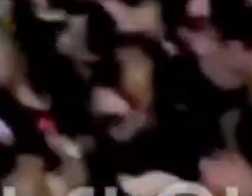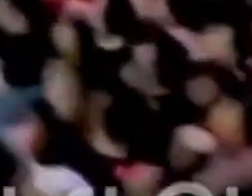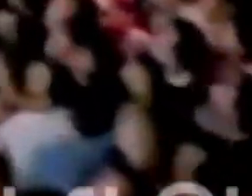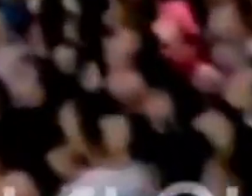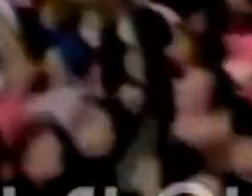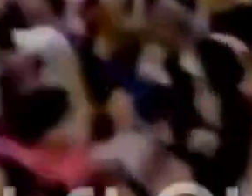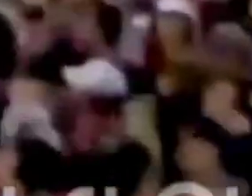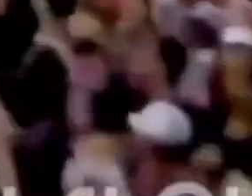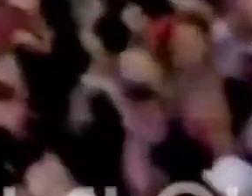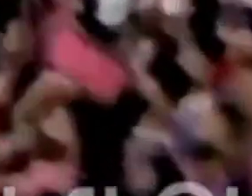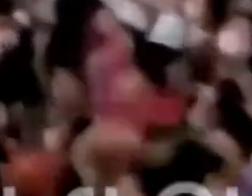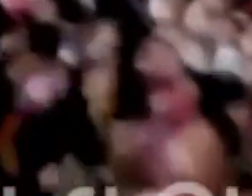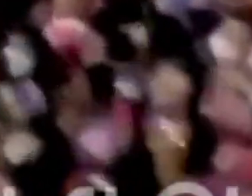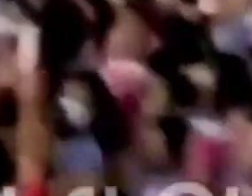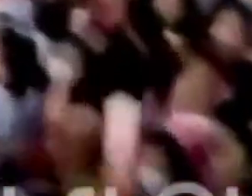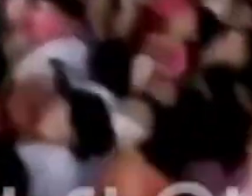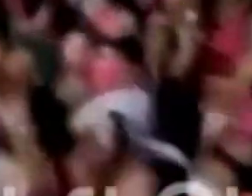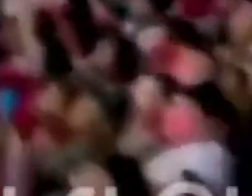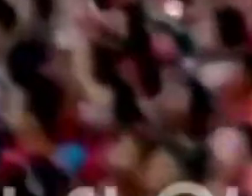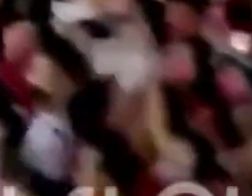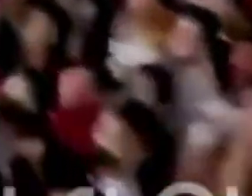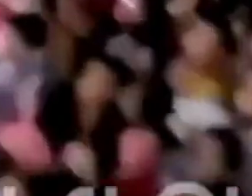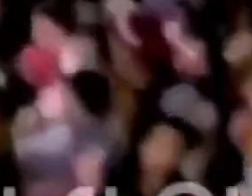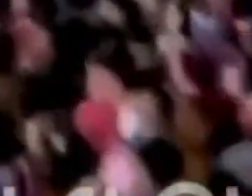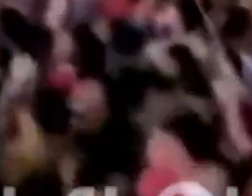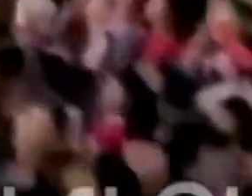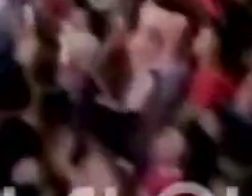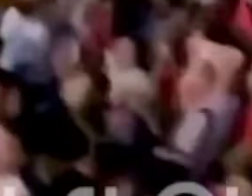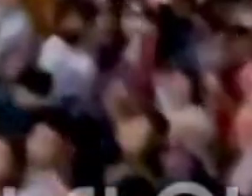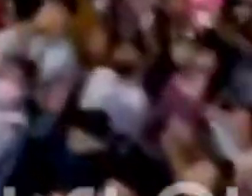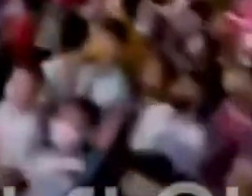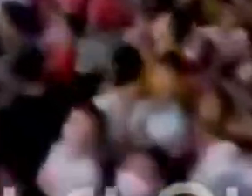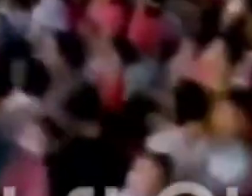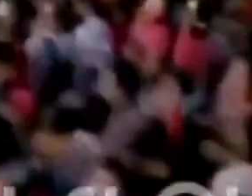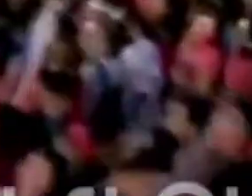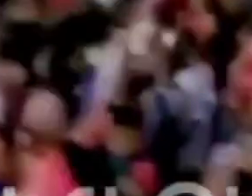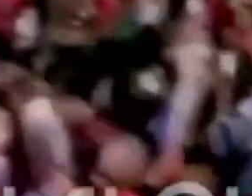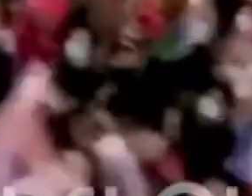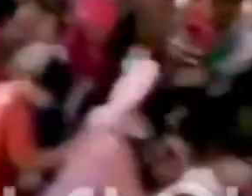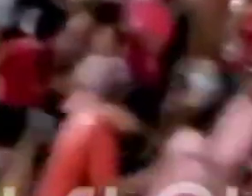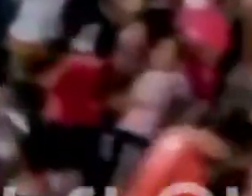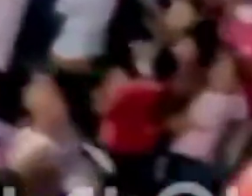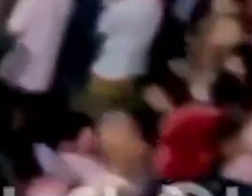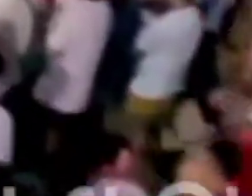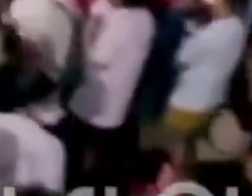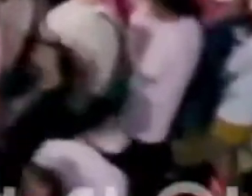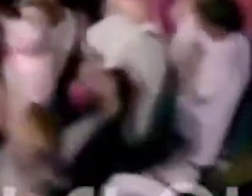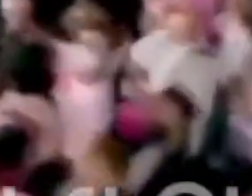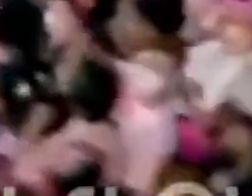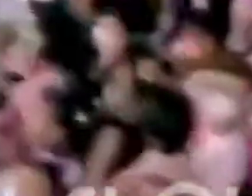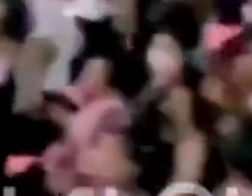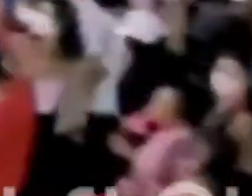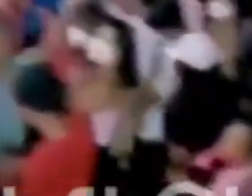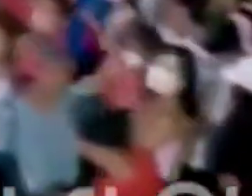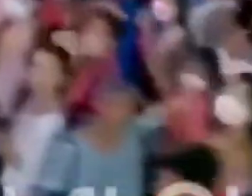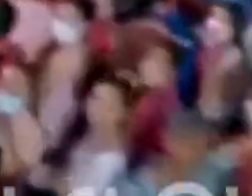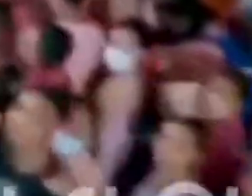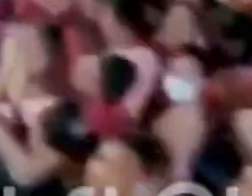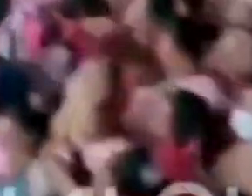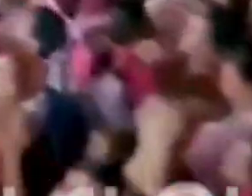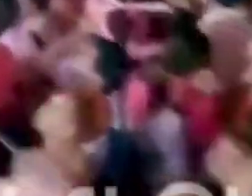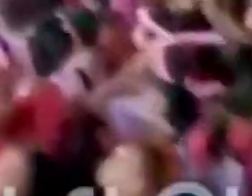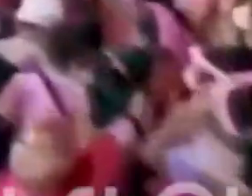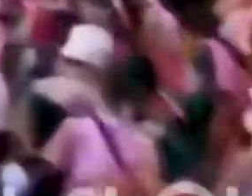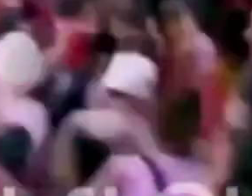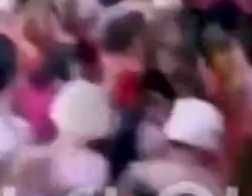I'ma make hella sure that I don't become you. I have no regrets, yeah, I'll tie up my chest. I'll never forget